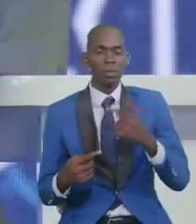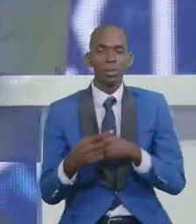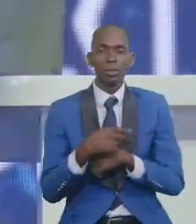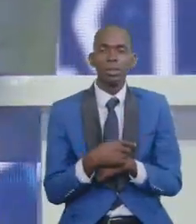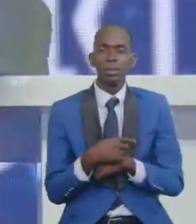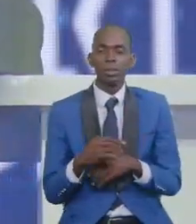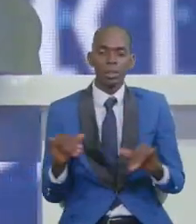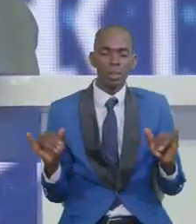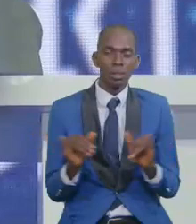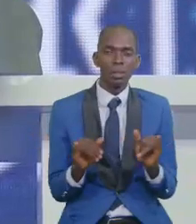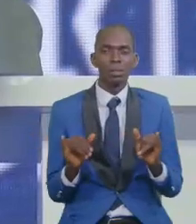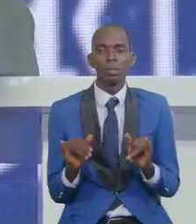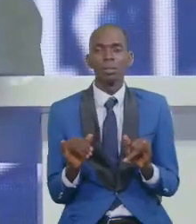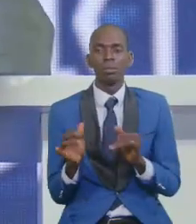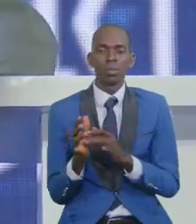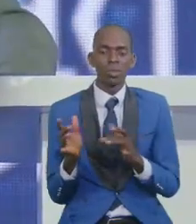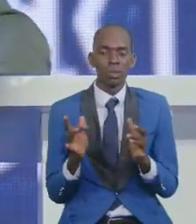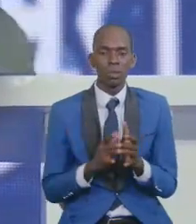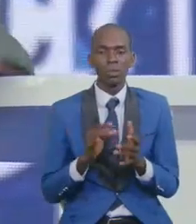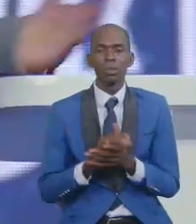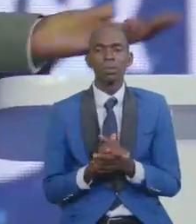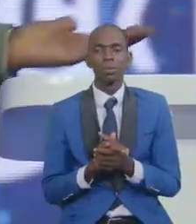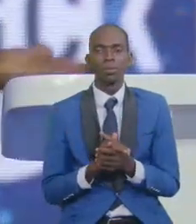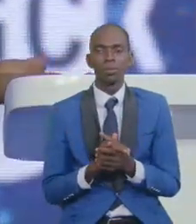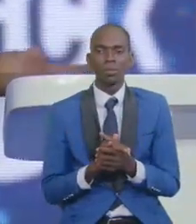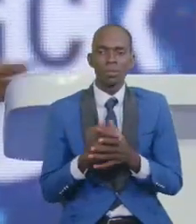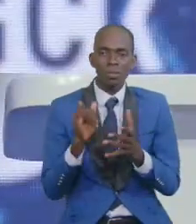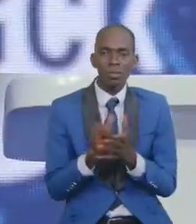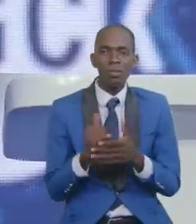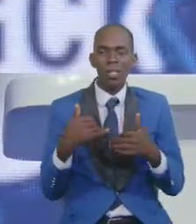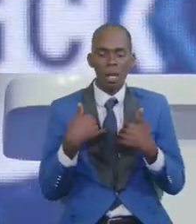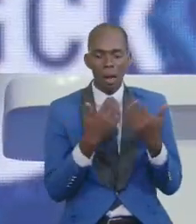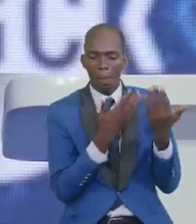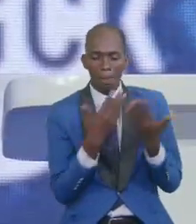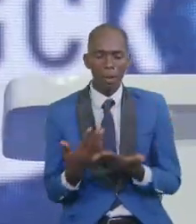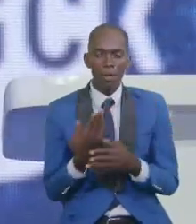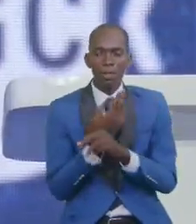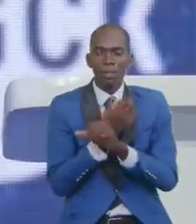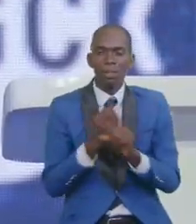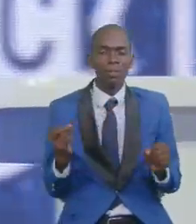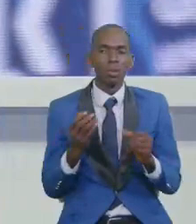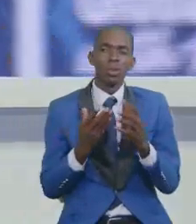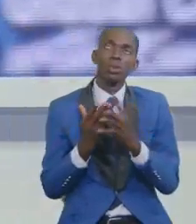this same Jesus that has brought redemption through his blood,